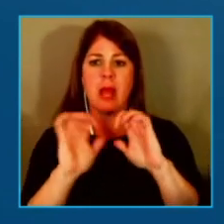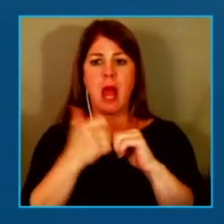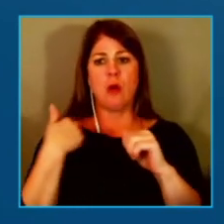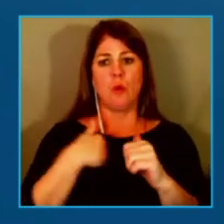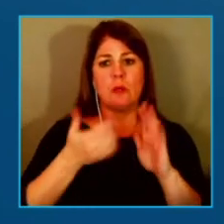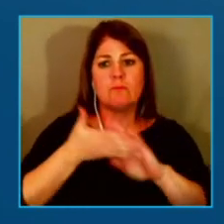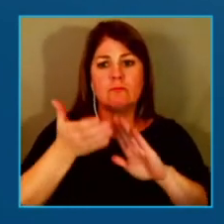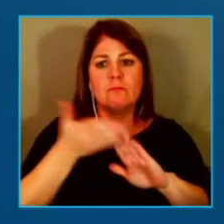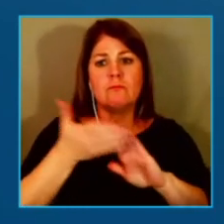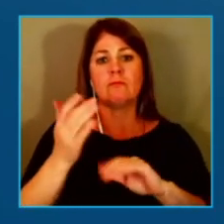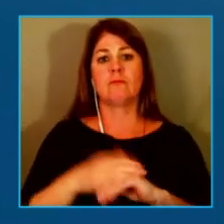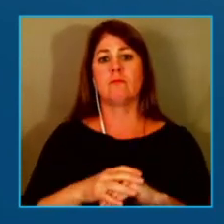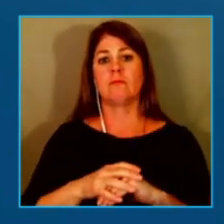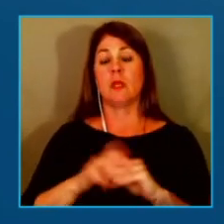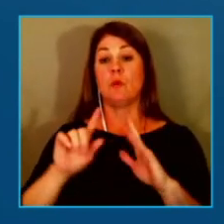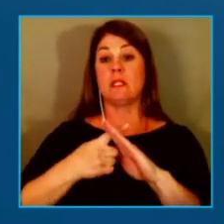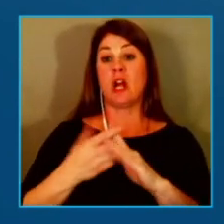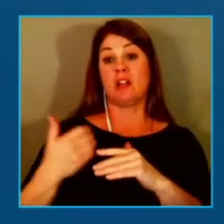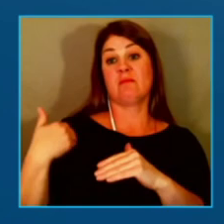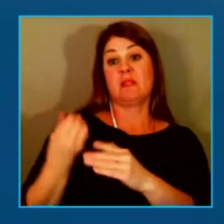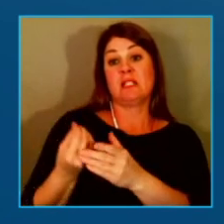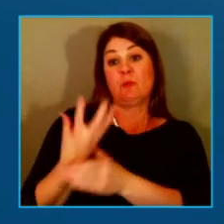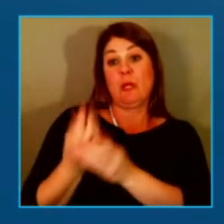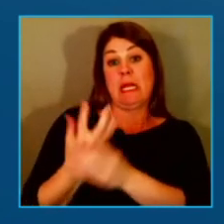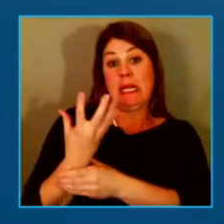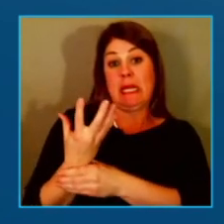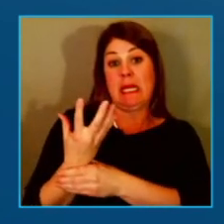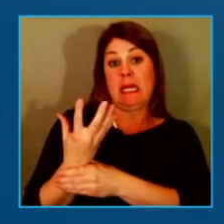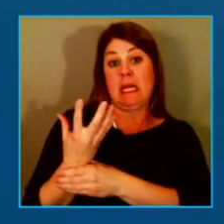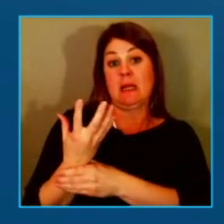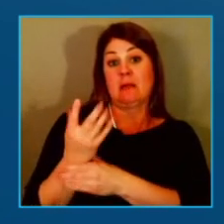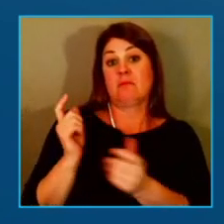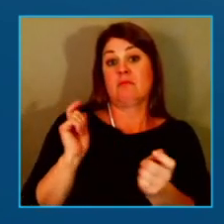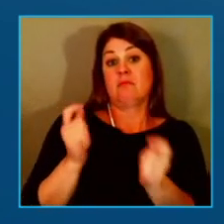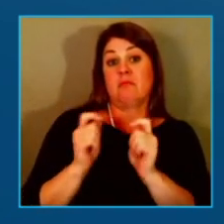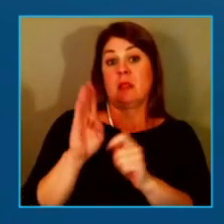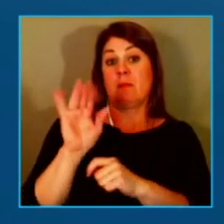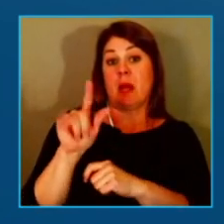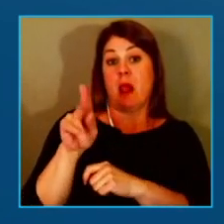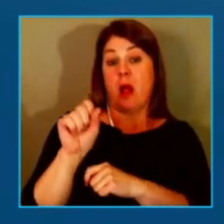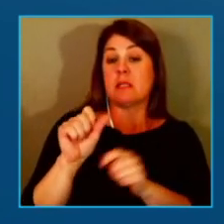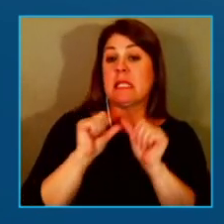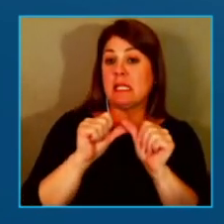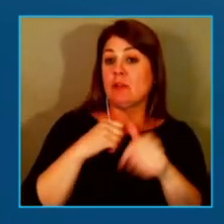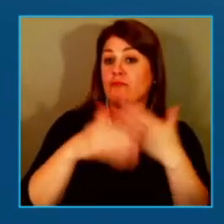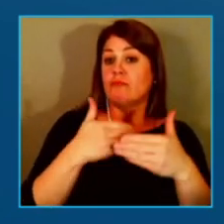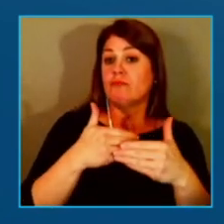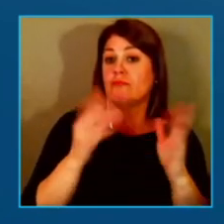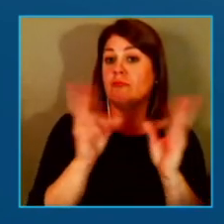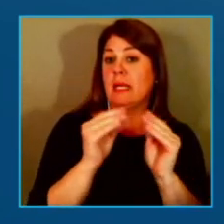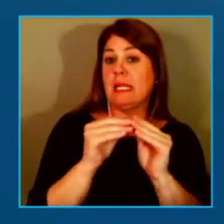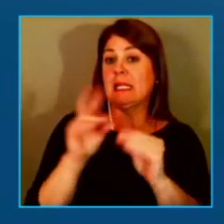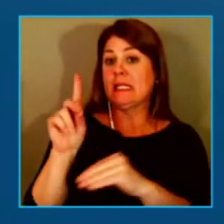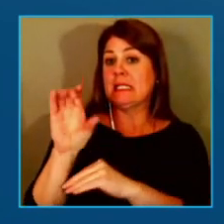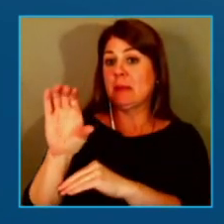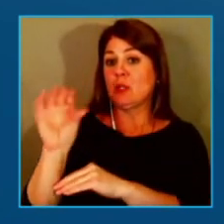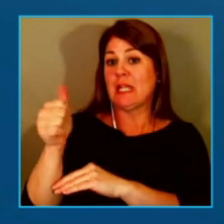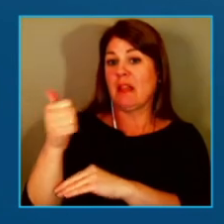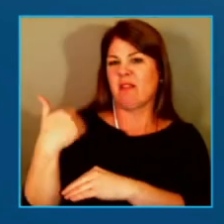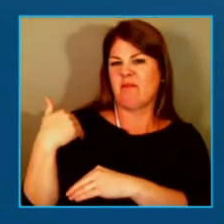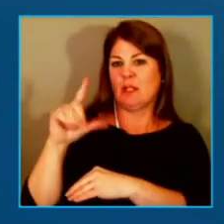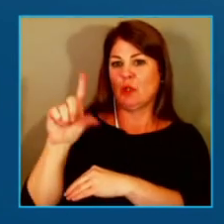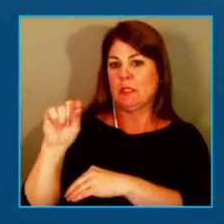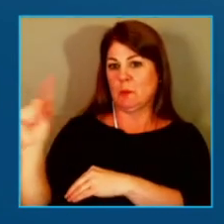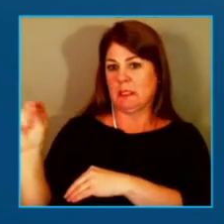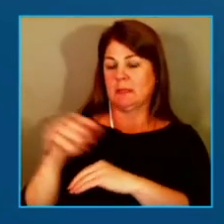this work last spring on updating the bylaws, and it continued through our meeting on December 10th of last year. During